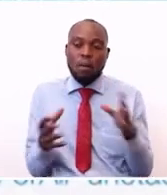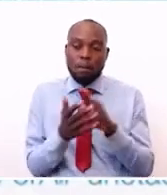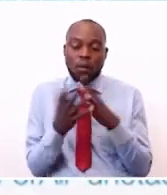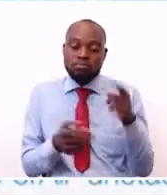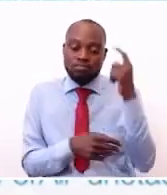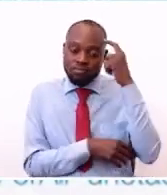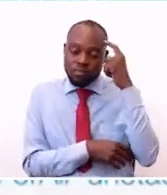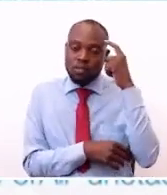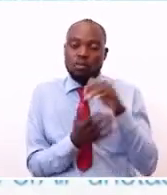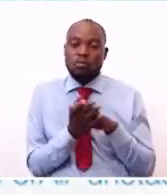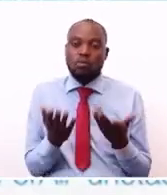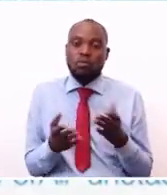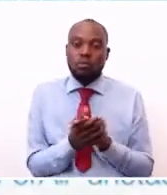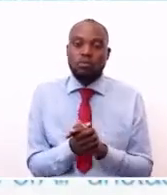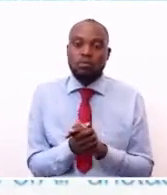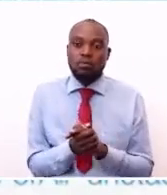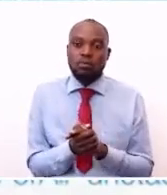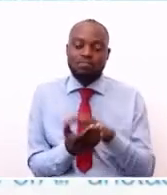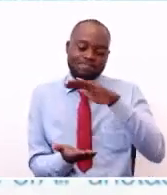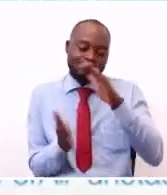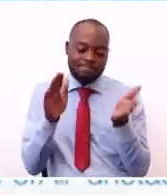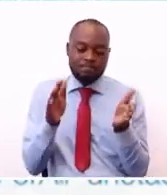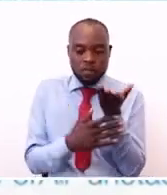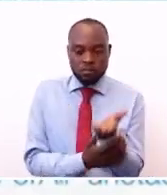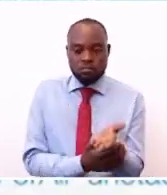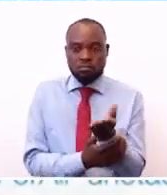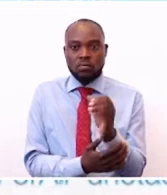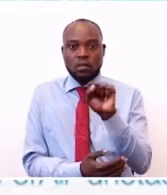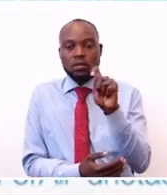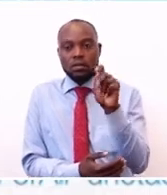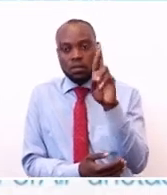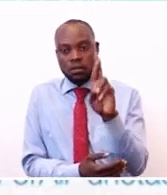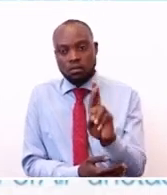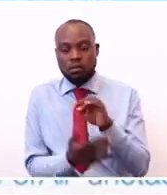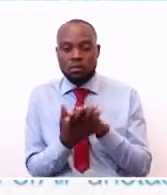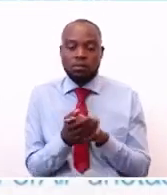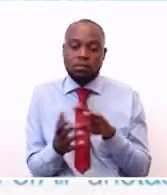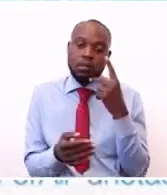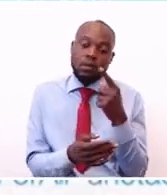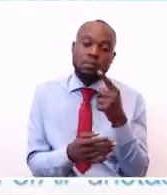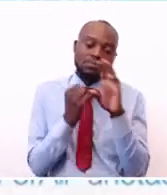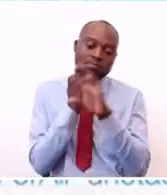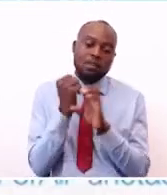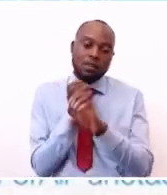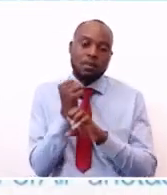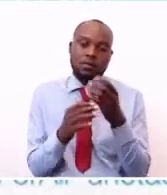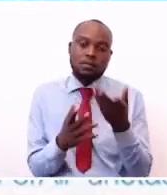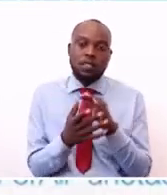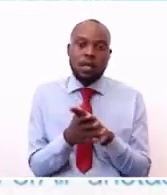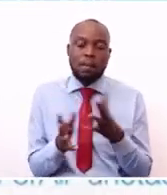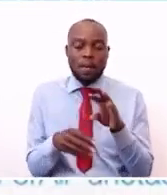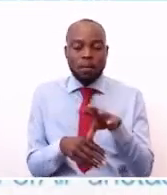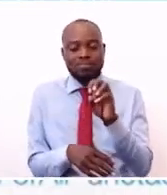to your point, as to the size of these SDRs, is that when you look at the countries that are spending at